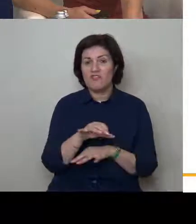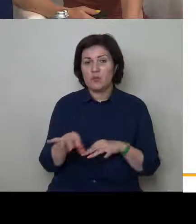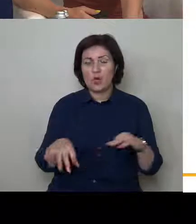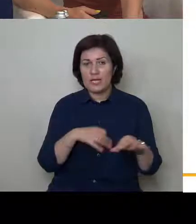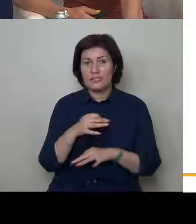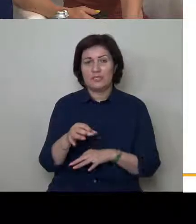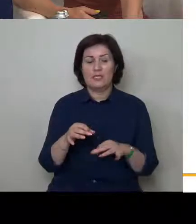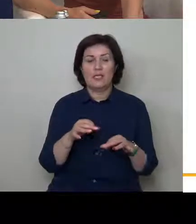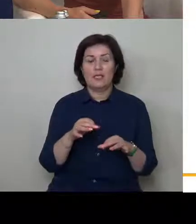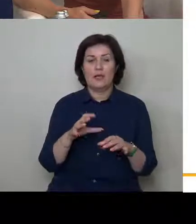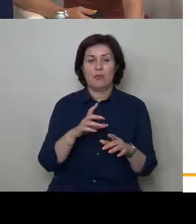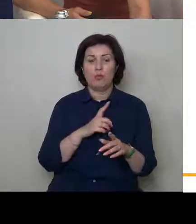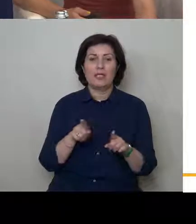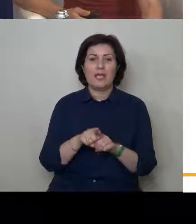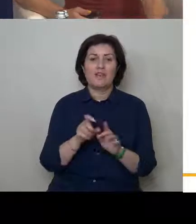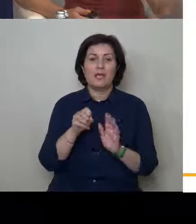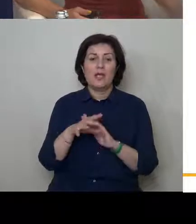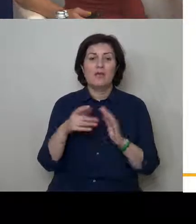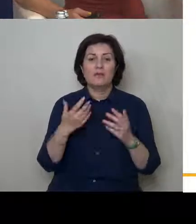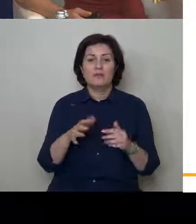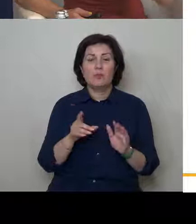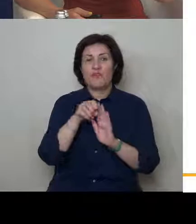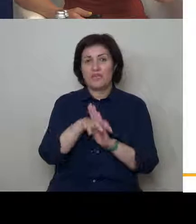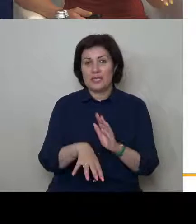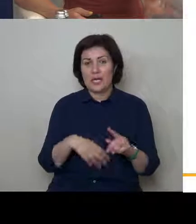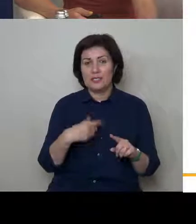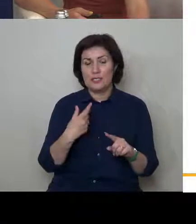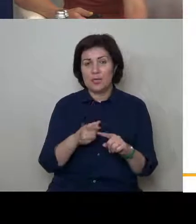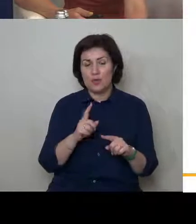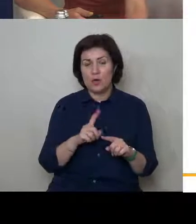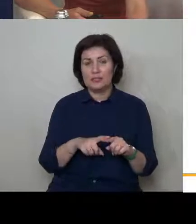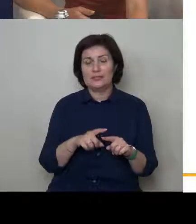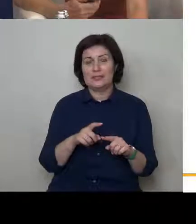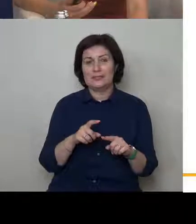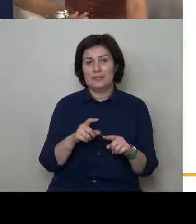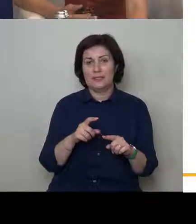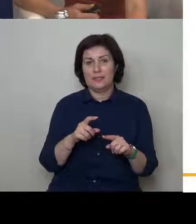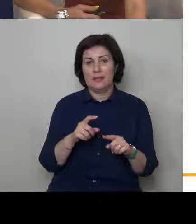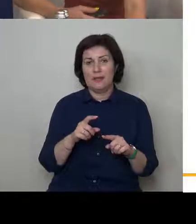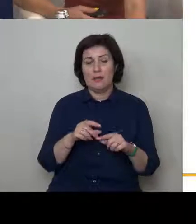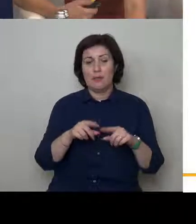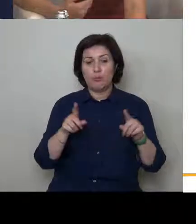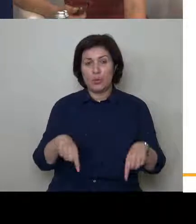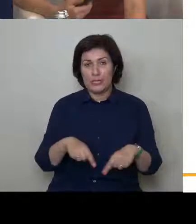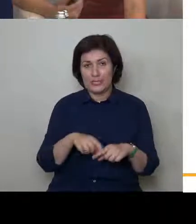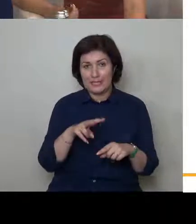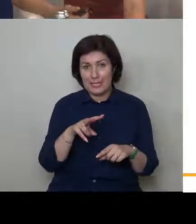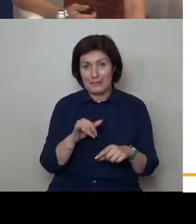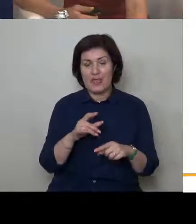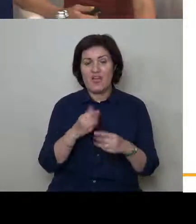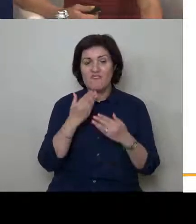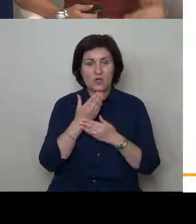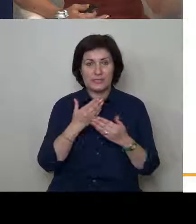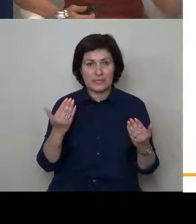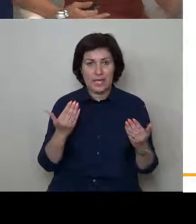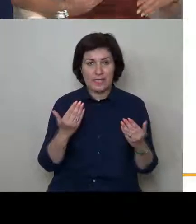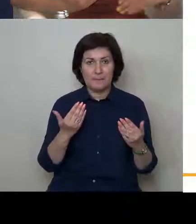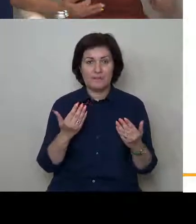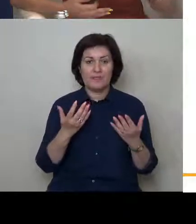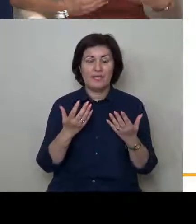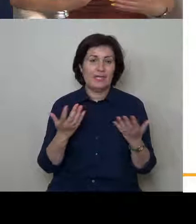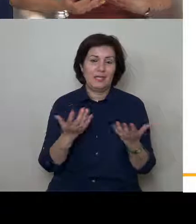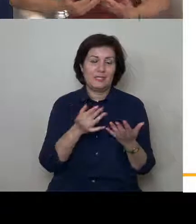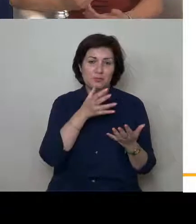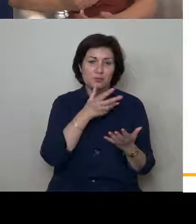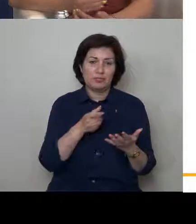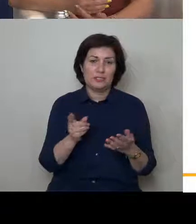We didn't have it before. The draft said that it is putting ballots into the ballot